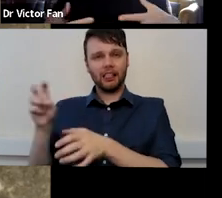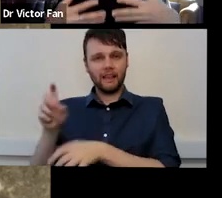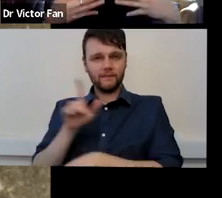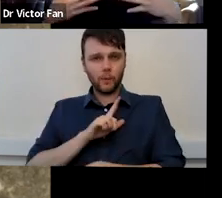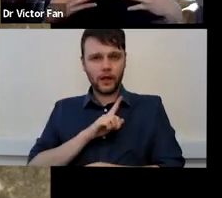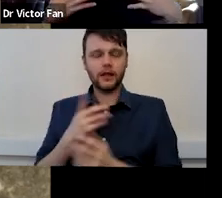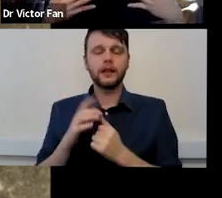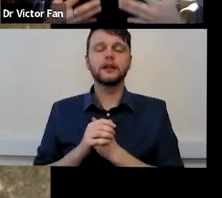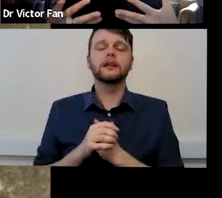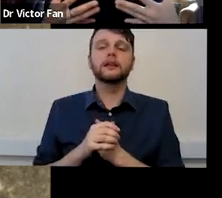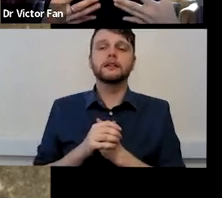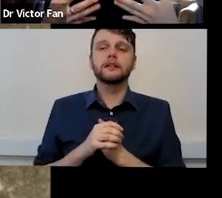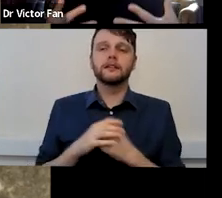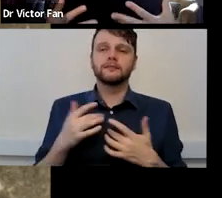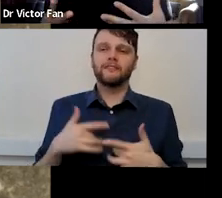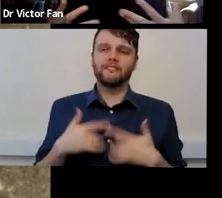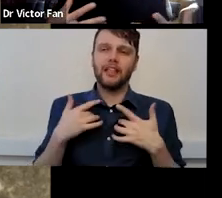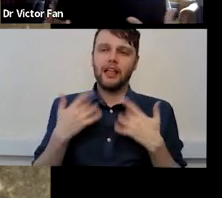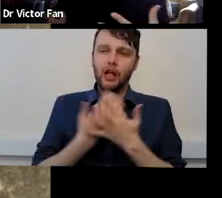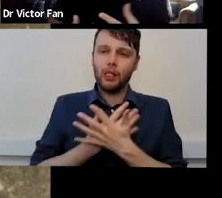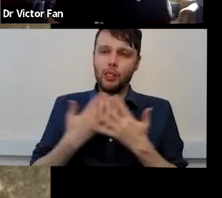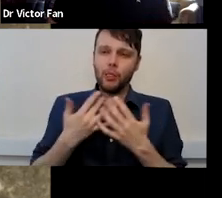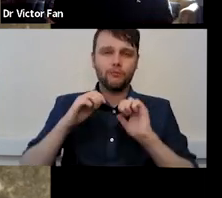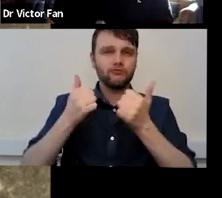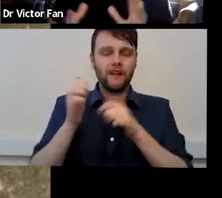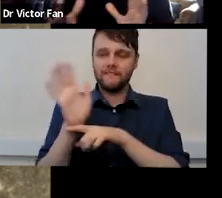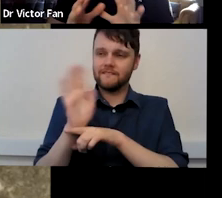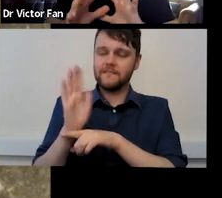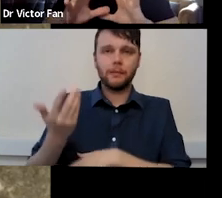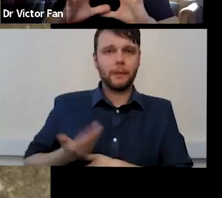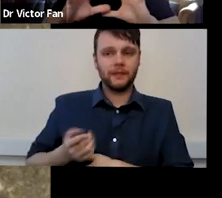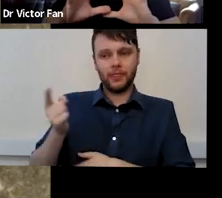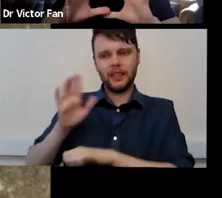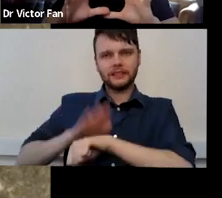was that a lot of great film companies in the 1920s